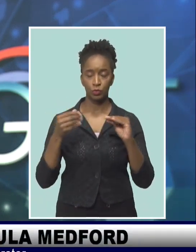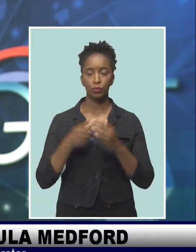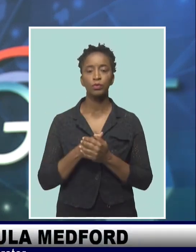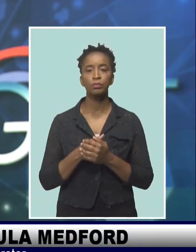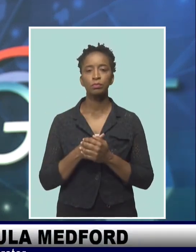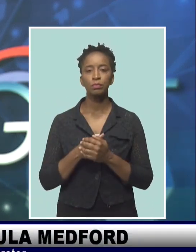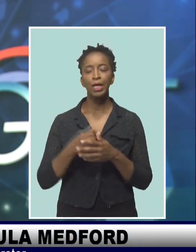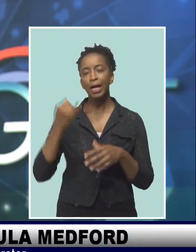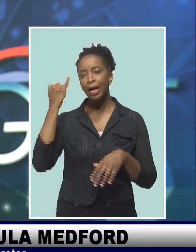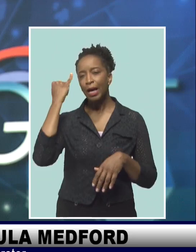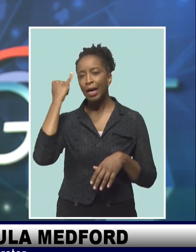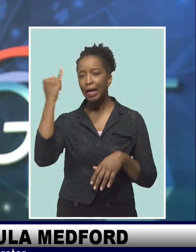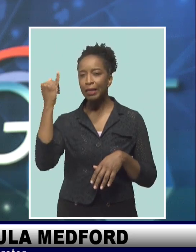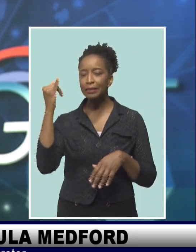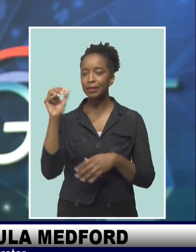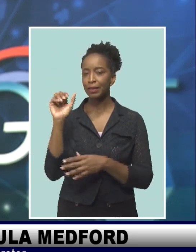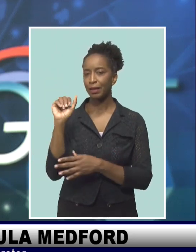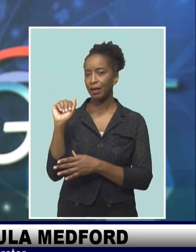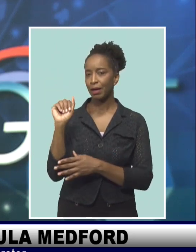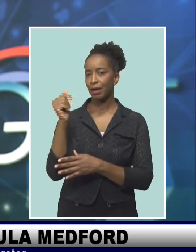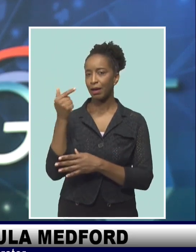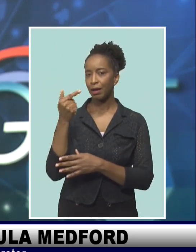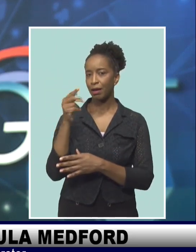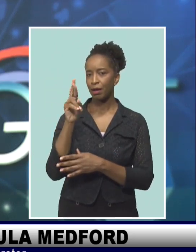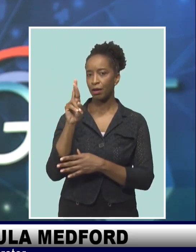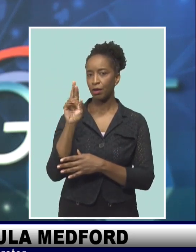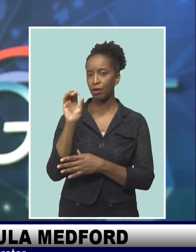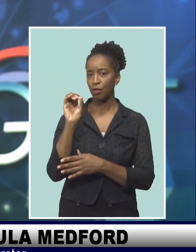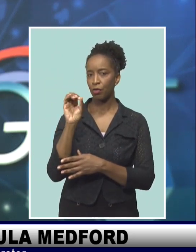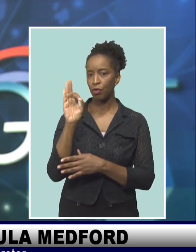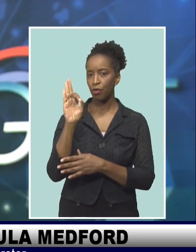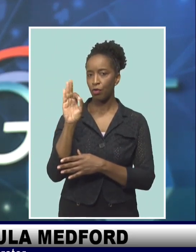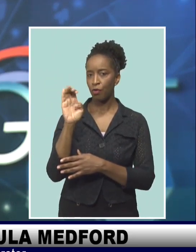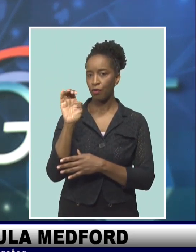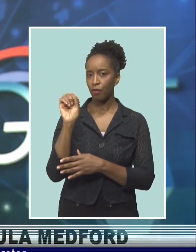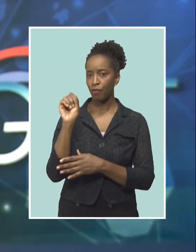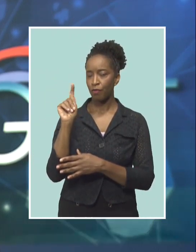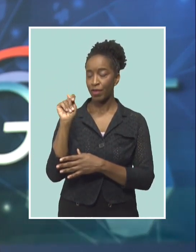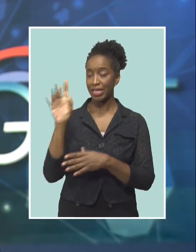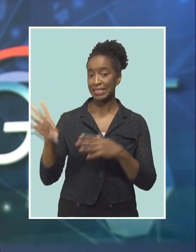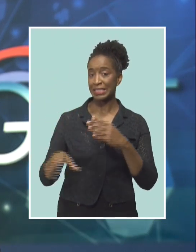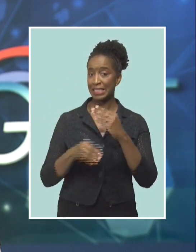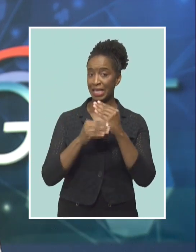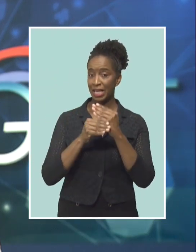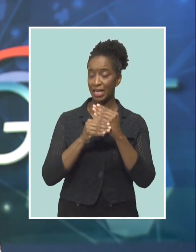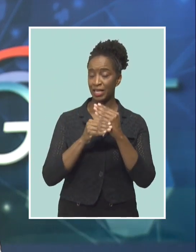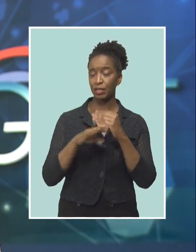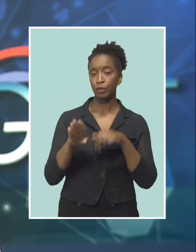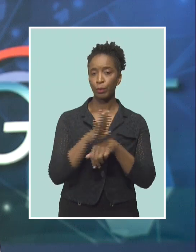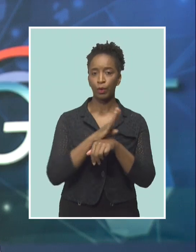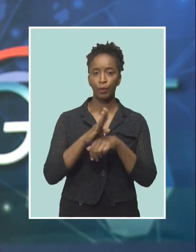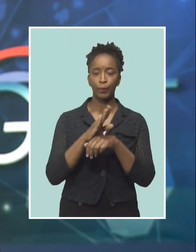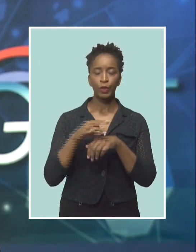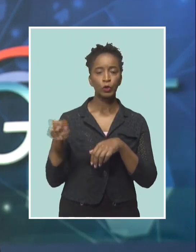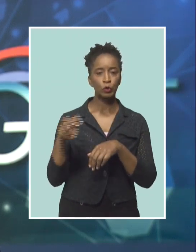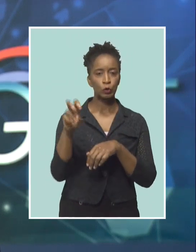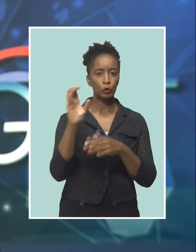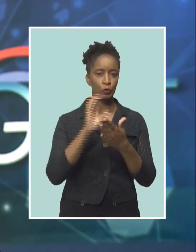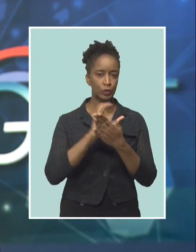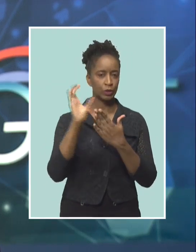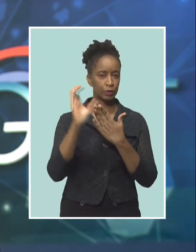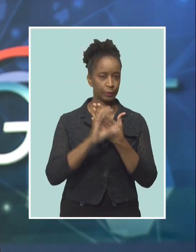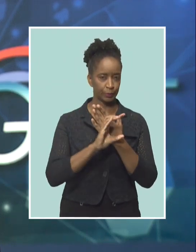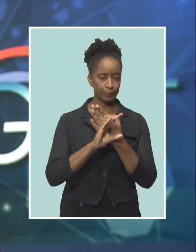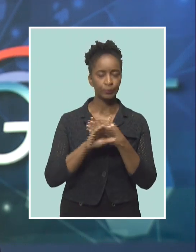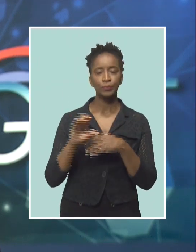Fest to be placed on Barbados's tourism calendar. It comes from Chief Executive Officer of the Barbados Agricultural Society, James